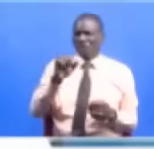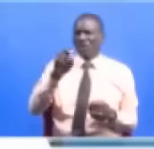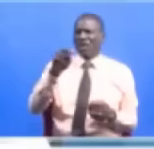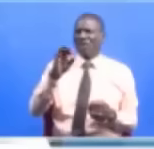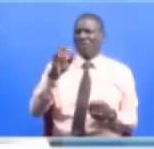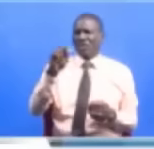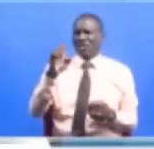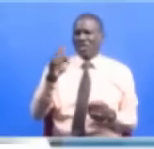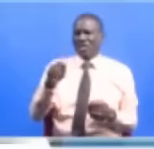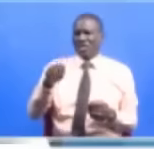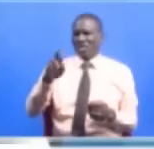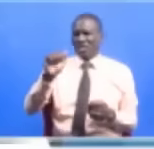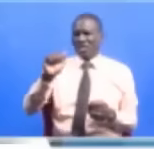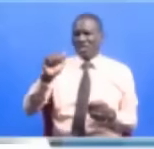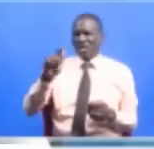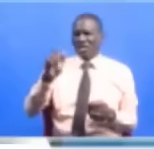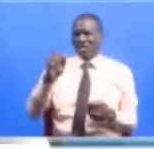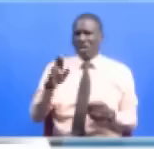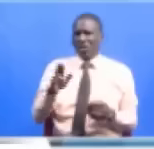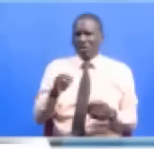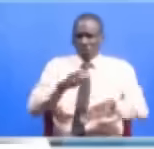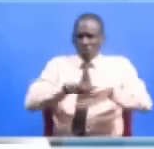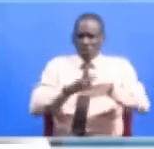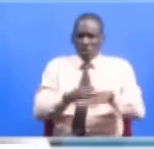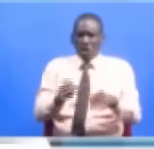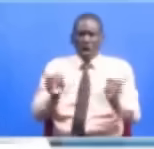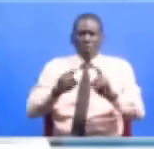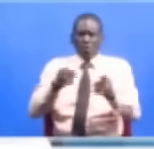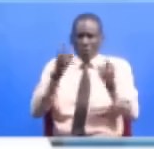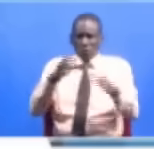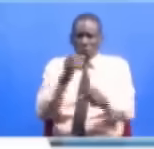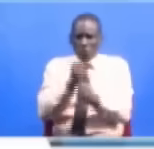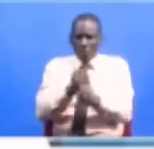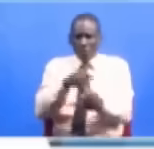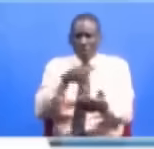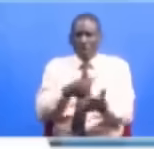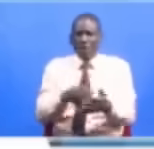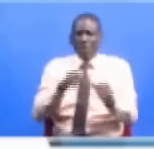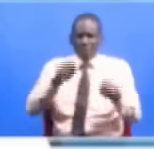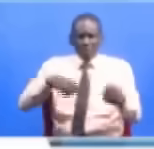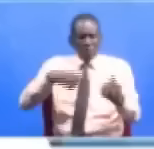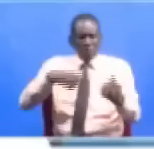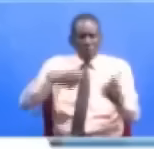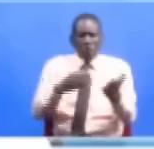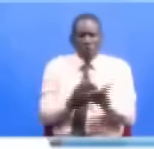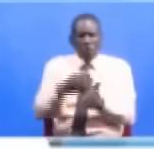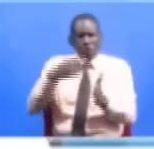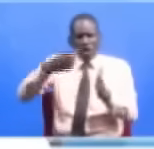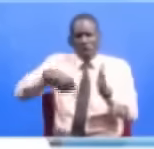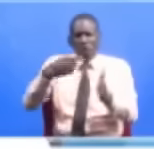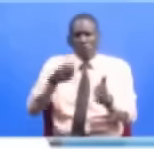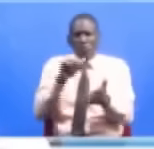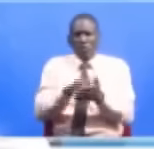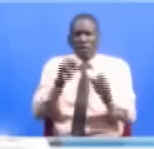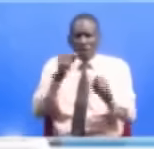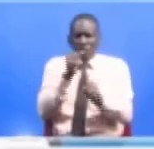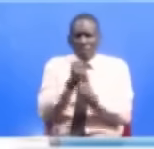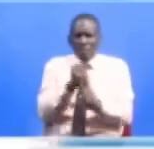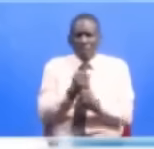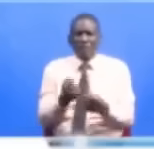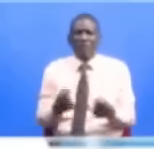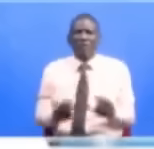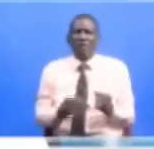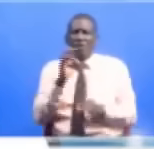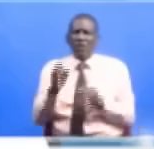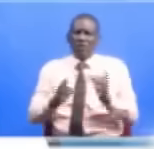be built in a precise way. I can't be the one who makes it. It has to be manufactured through a factory so that it can be made. If